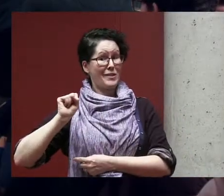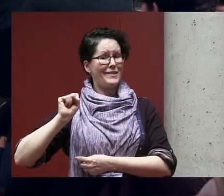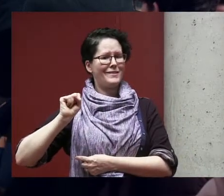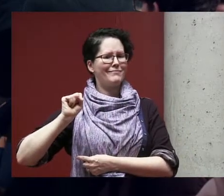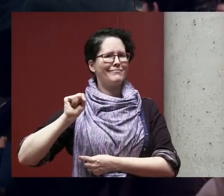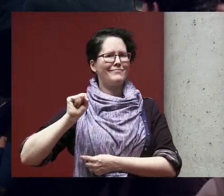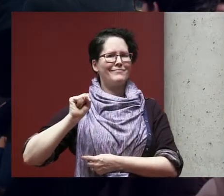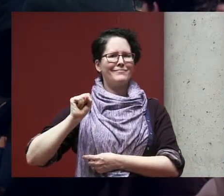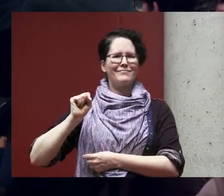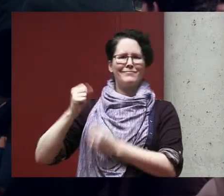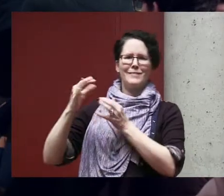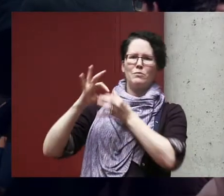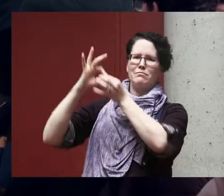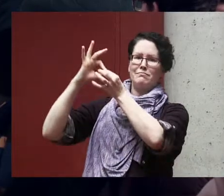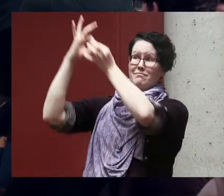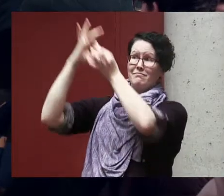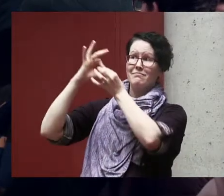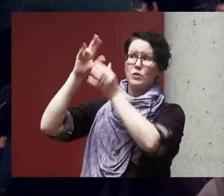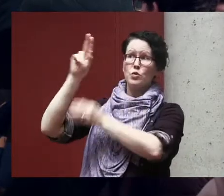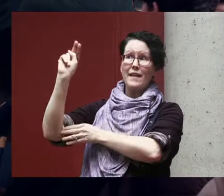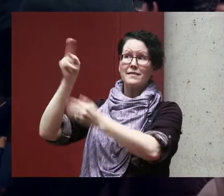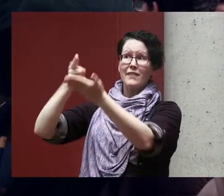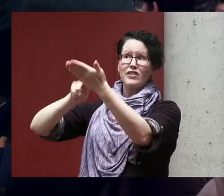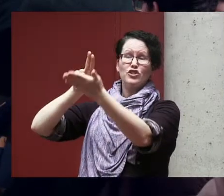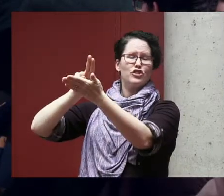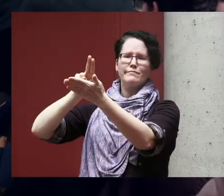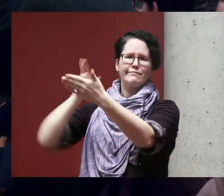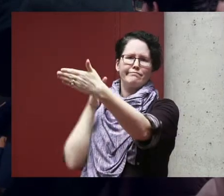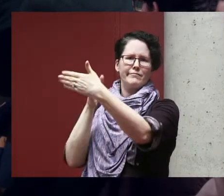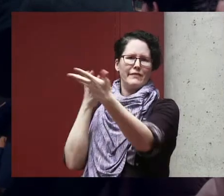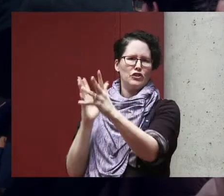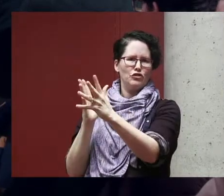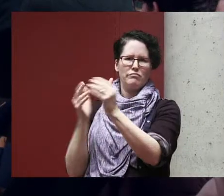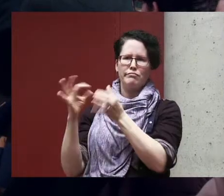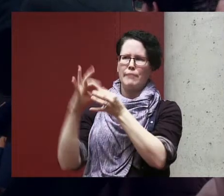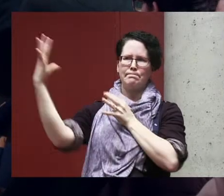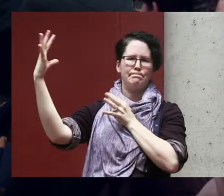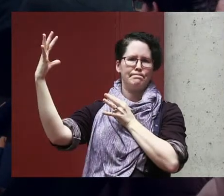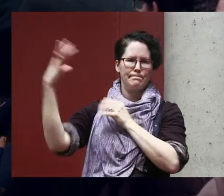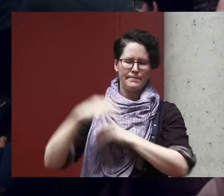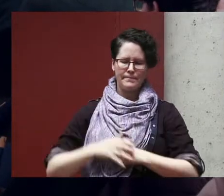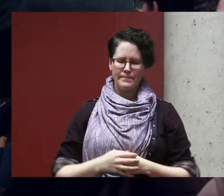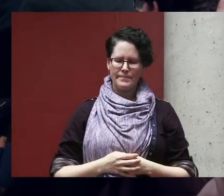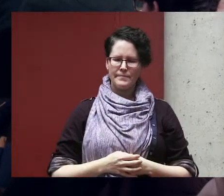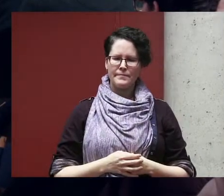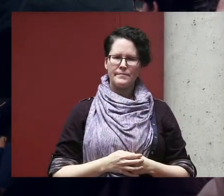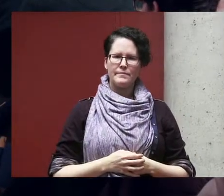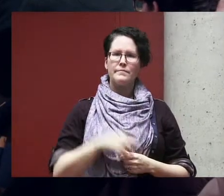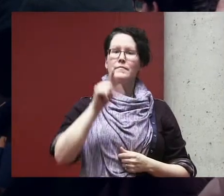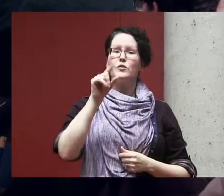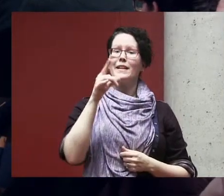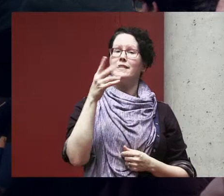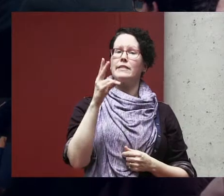of the convention. In 2017, Nova Scotia passed the